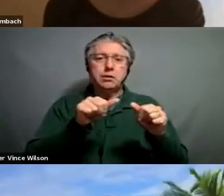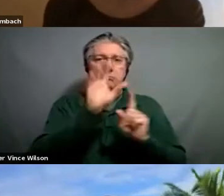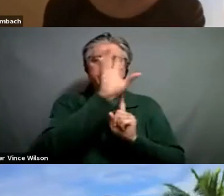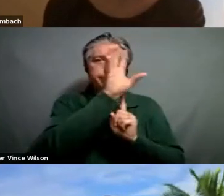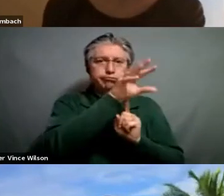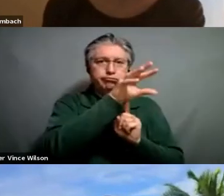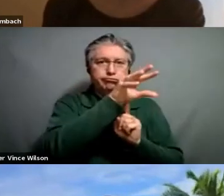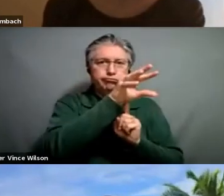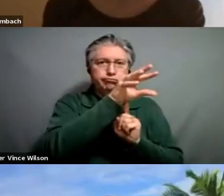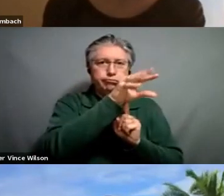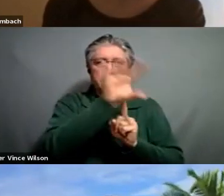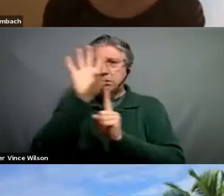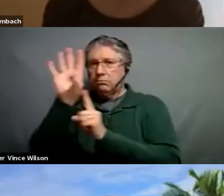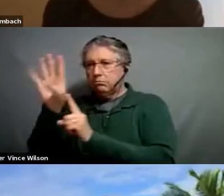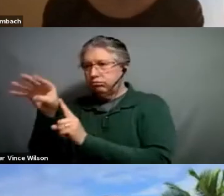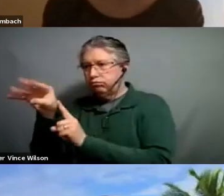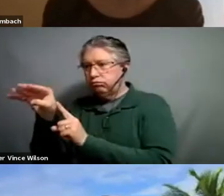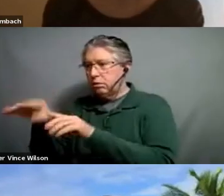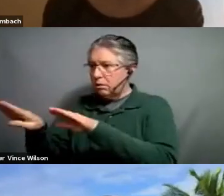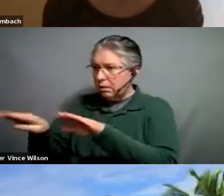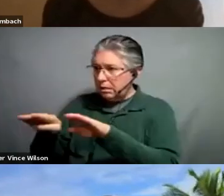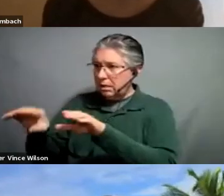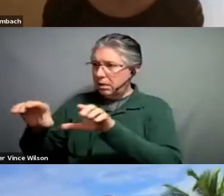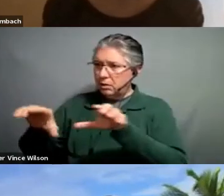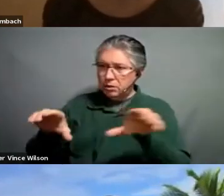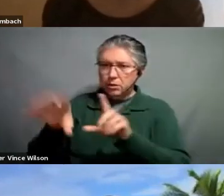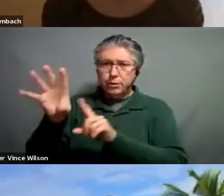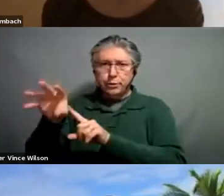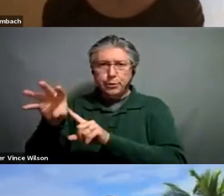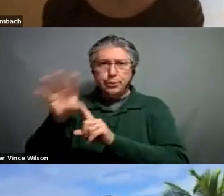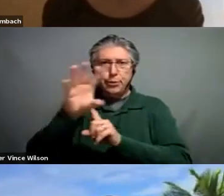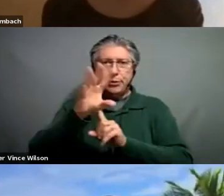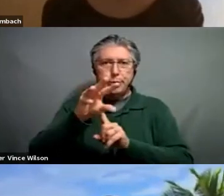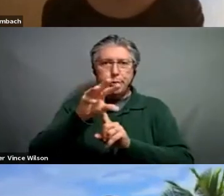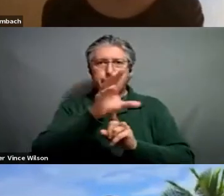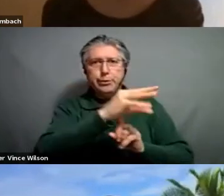record like people's behavior or actions in a space.